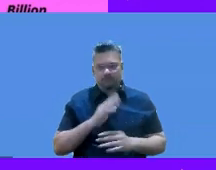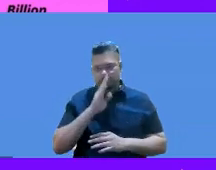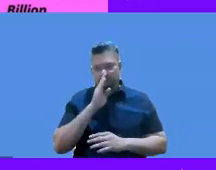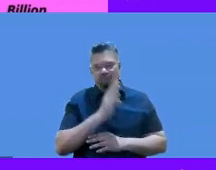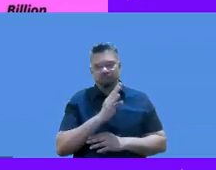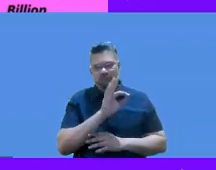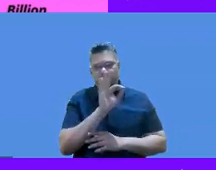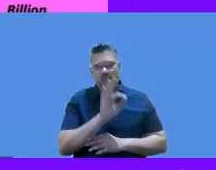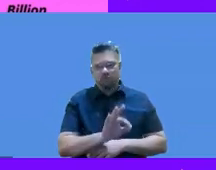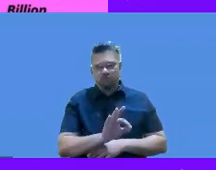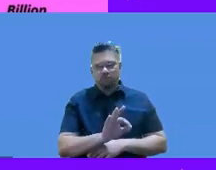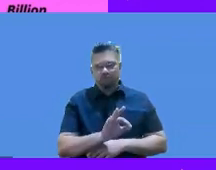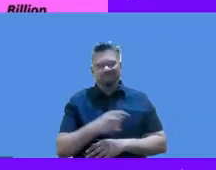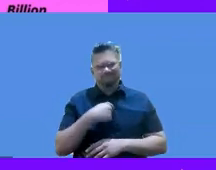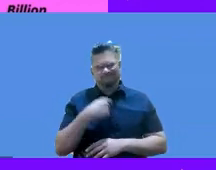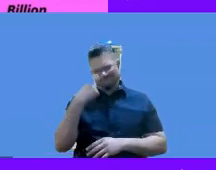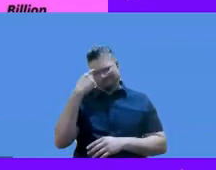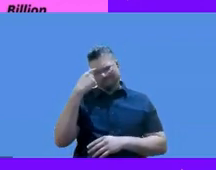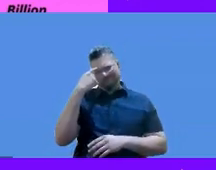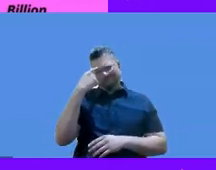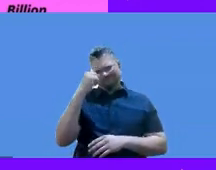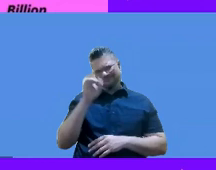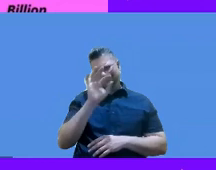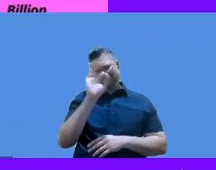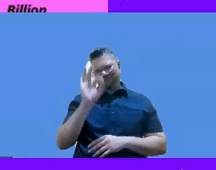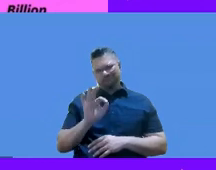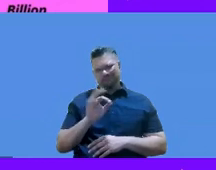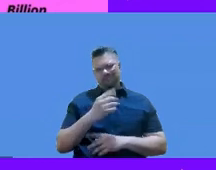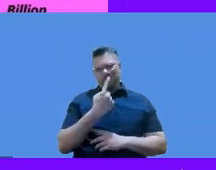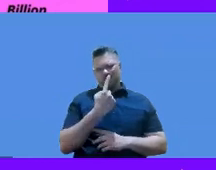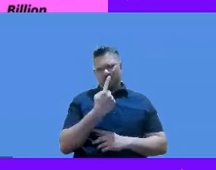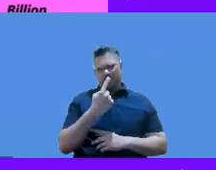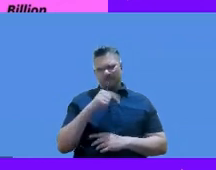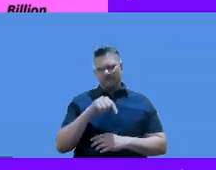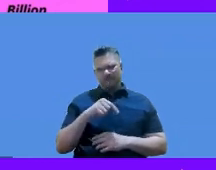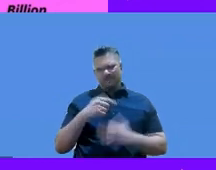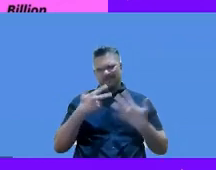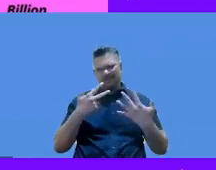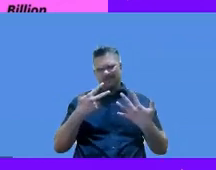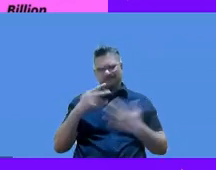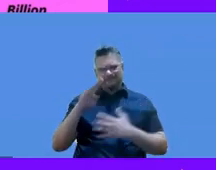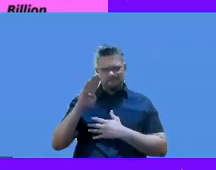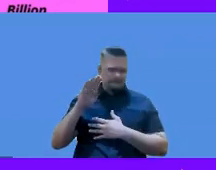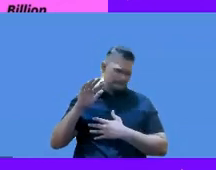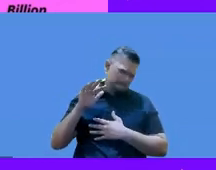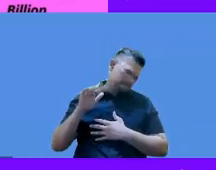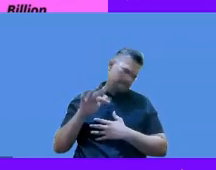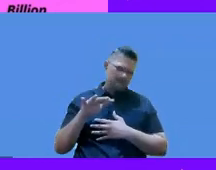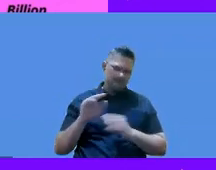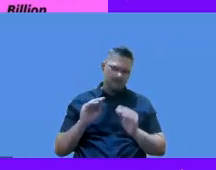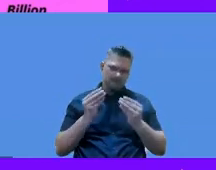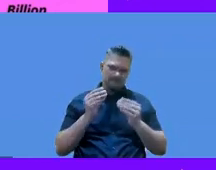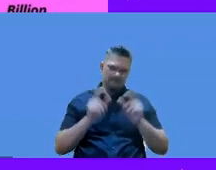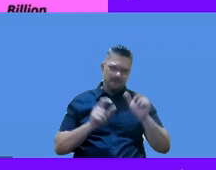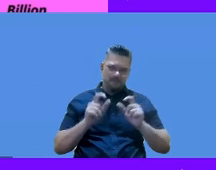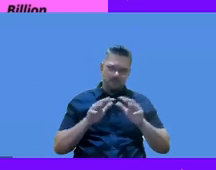my mind as we talk about 1.8 billion young people, right, is that 1.8 is a large number. And we know that young people are